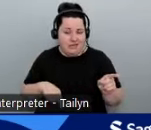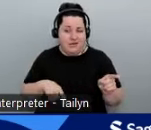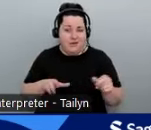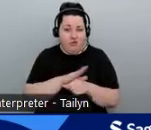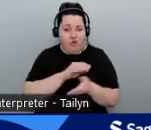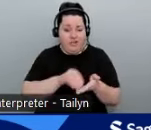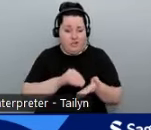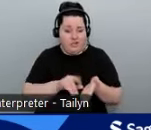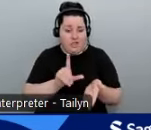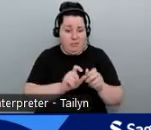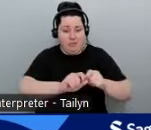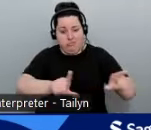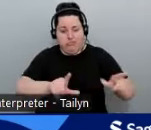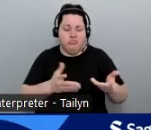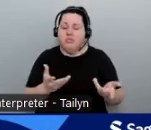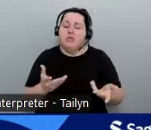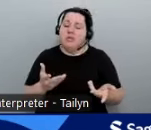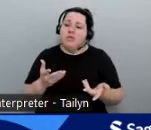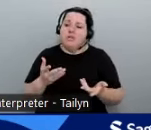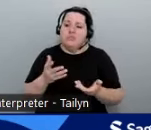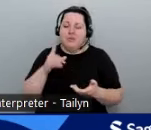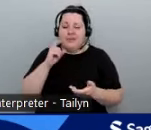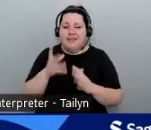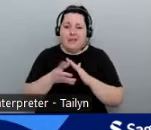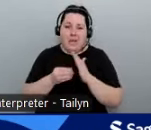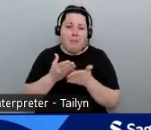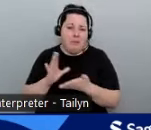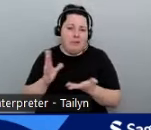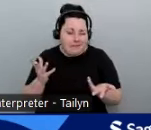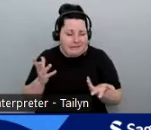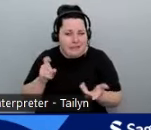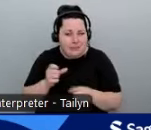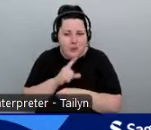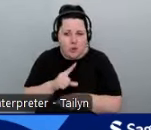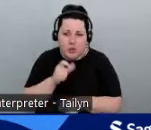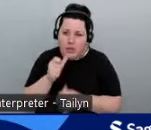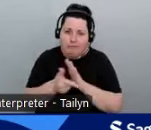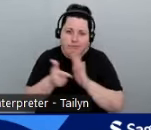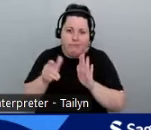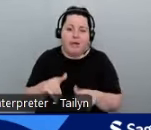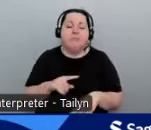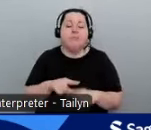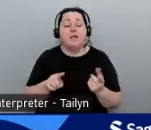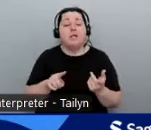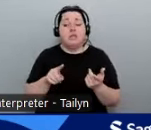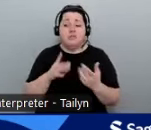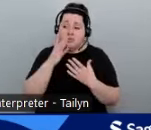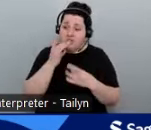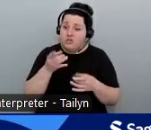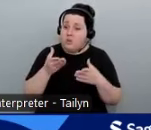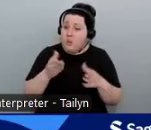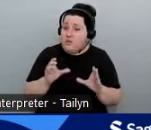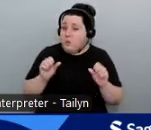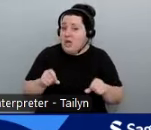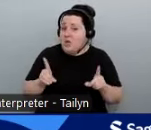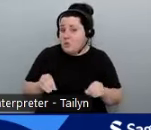to make sure that you're not violating any copyright. But there are interesting ways to do it, and there are ways that you can sort of